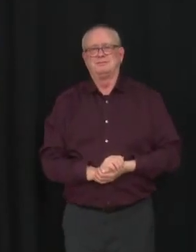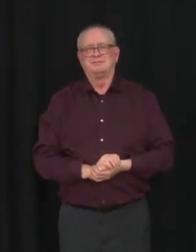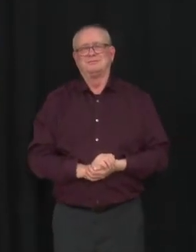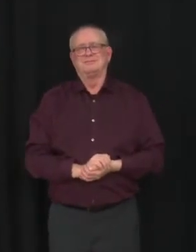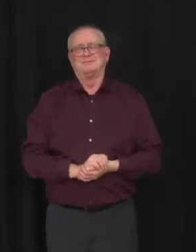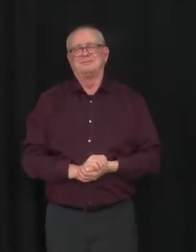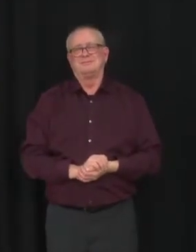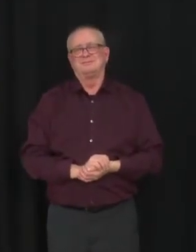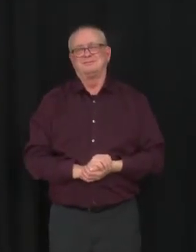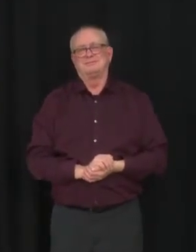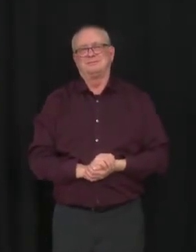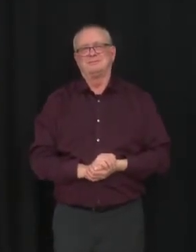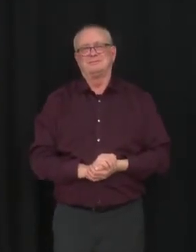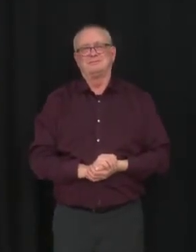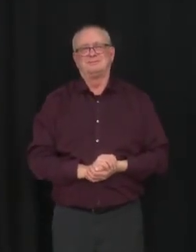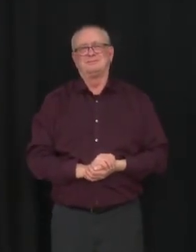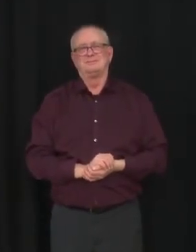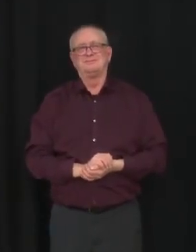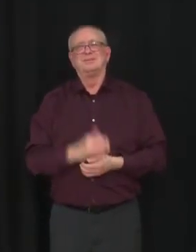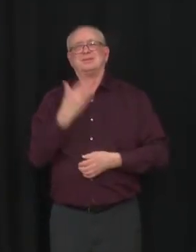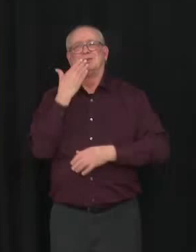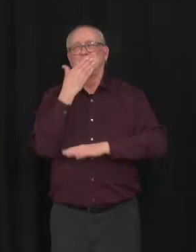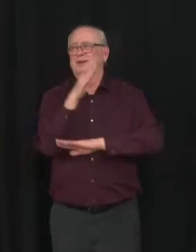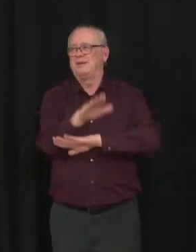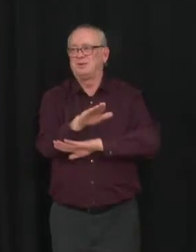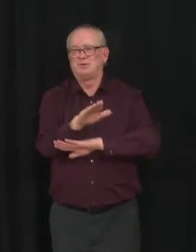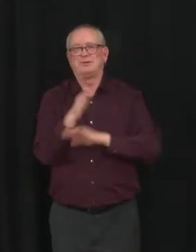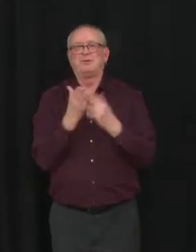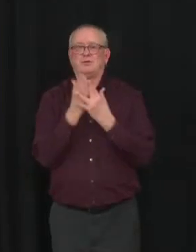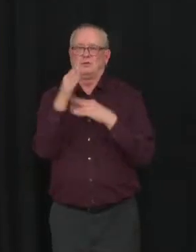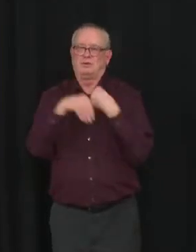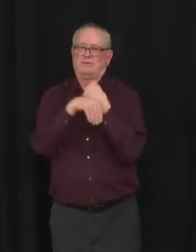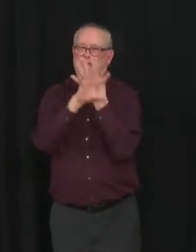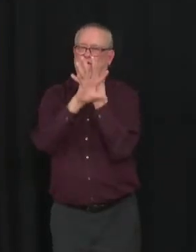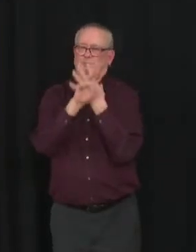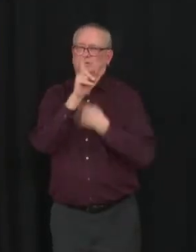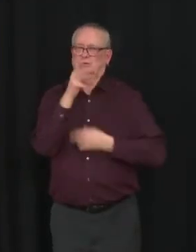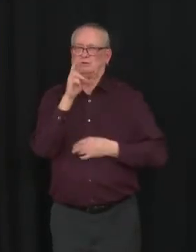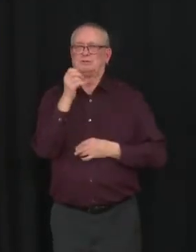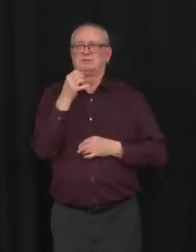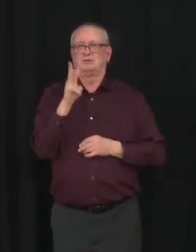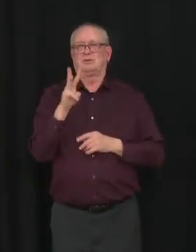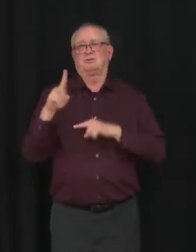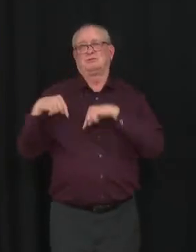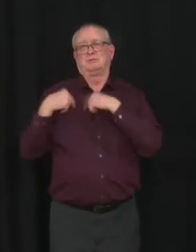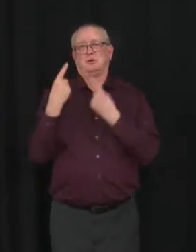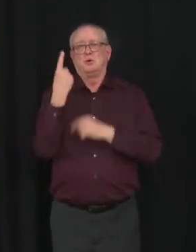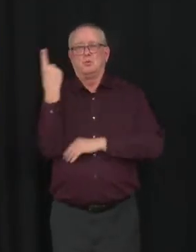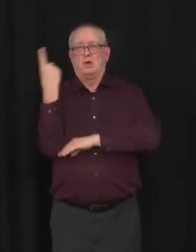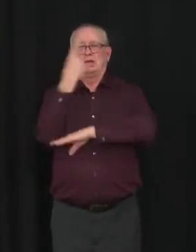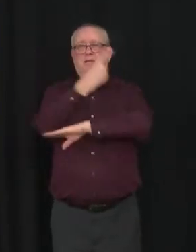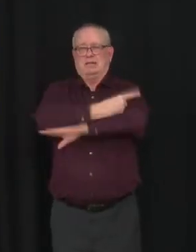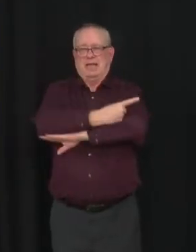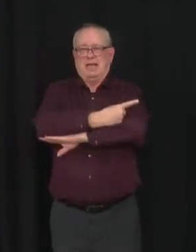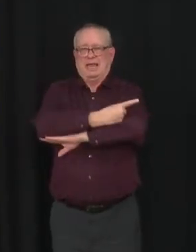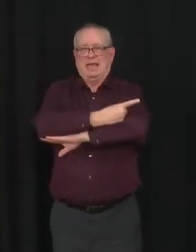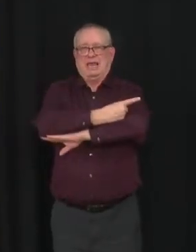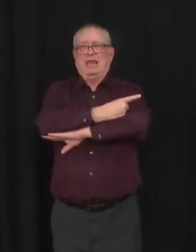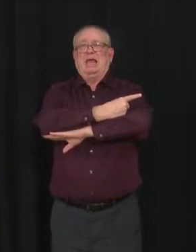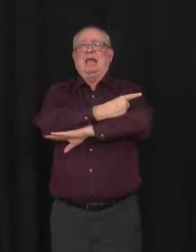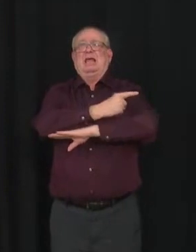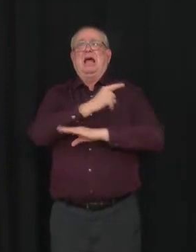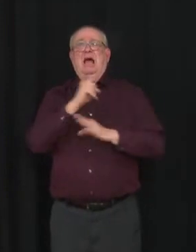Thank you, Minister, and good afternoon, everyone. Over the last 24 hours, we identified 786 new cases